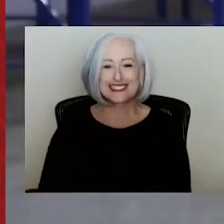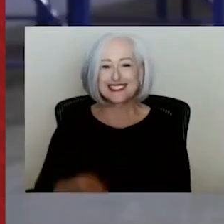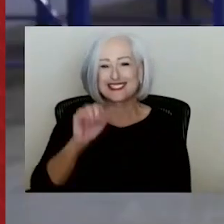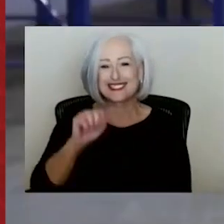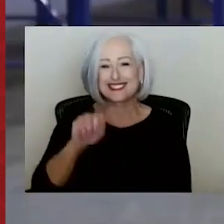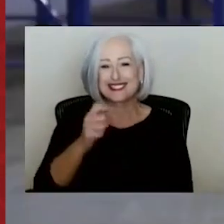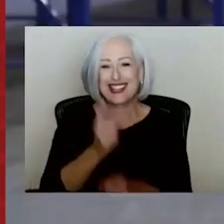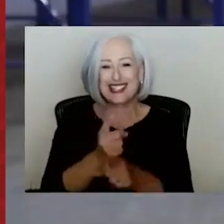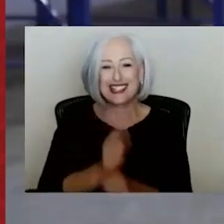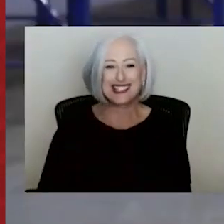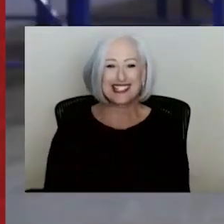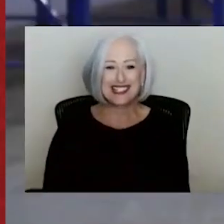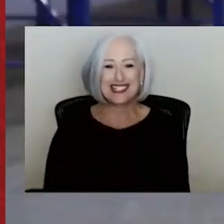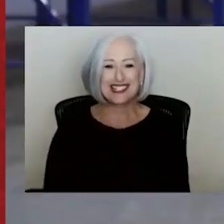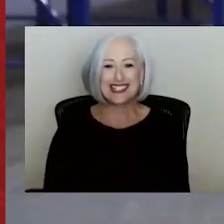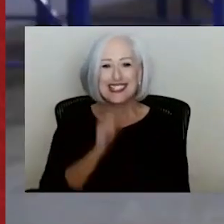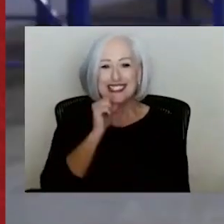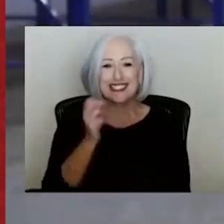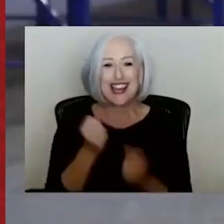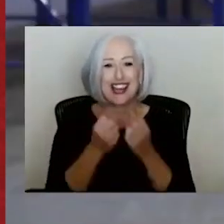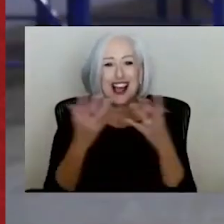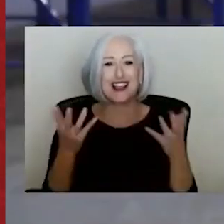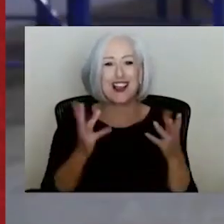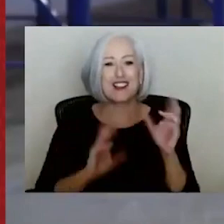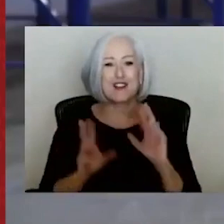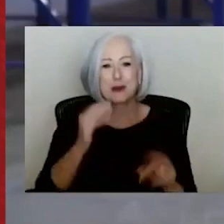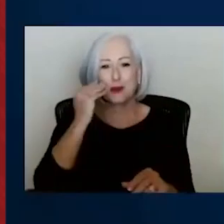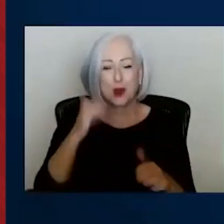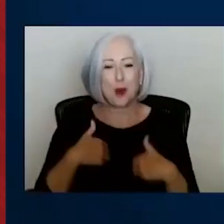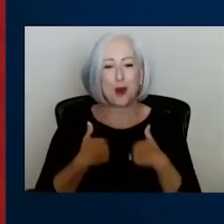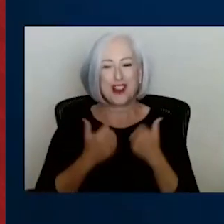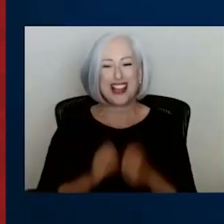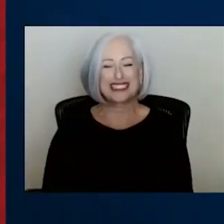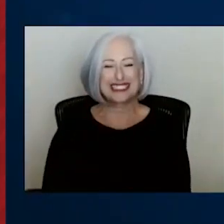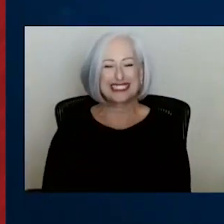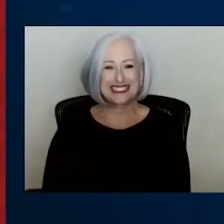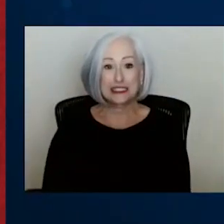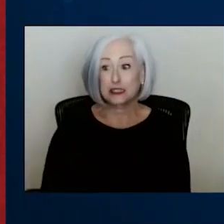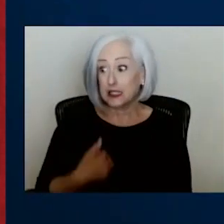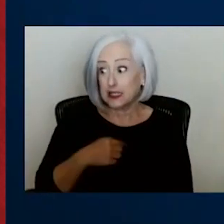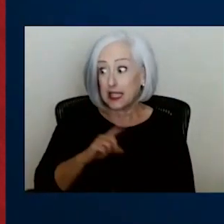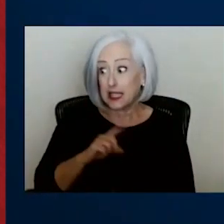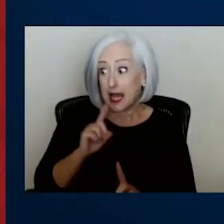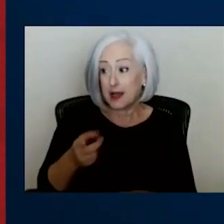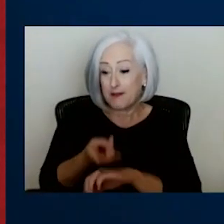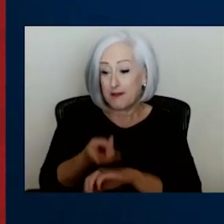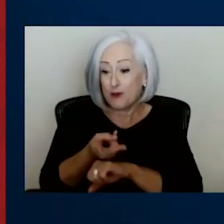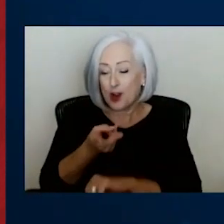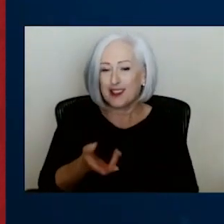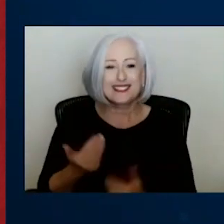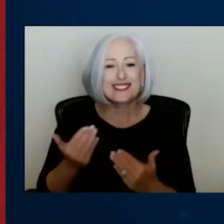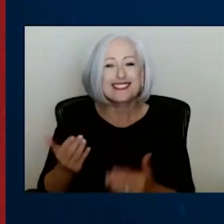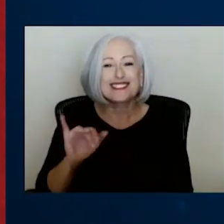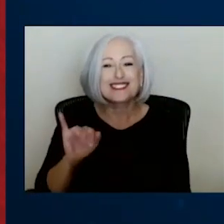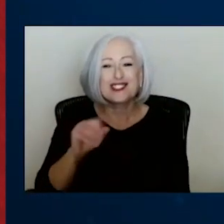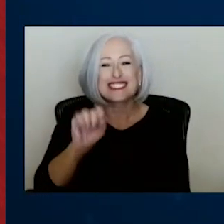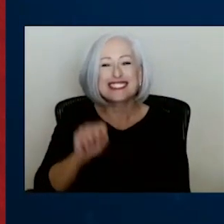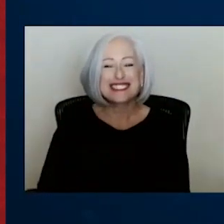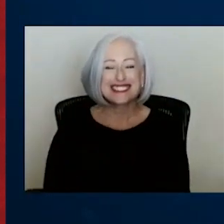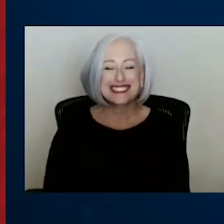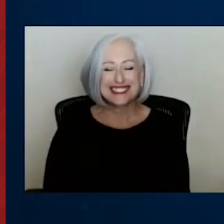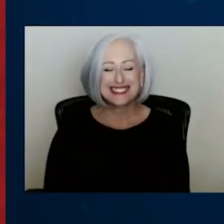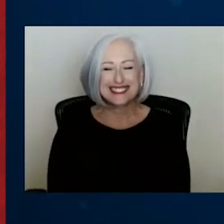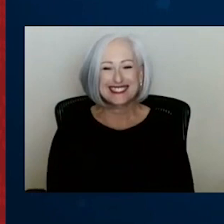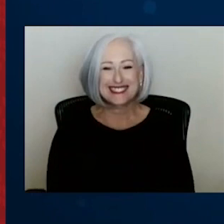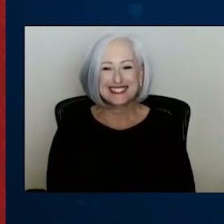right. Not very many people know the address. Yeah. But I'm coming for the forklift. Go ahead. Sorry, Jess. I know. We're not even privy